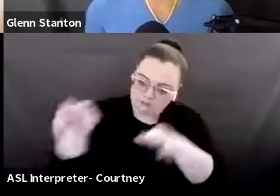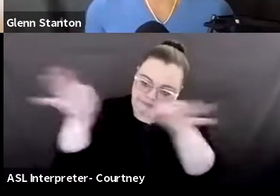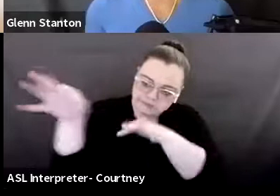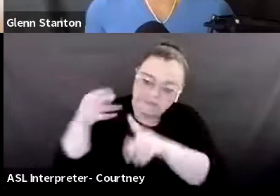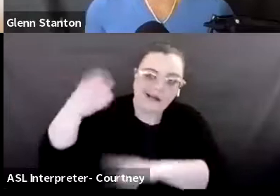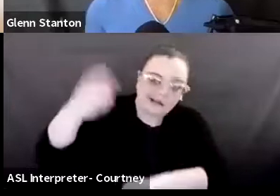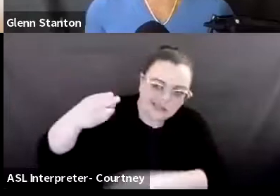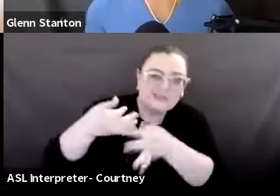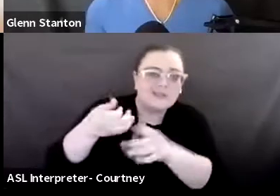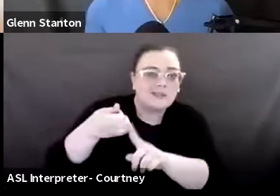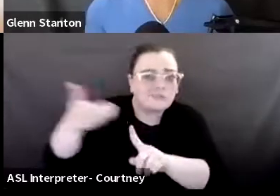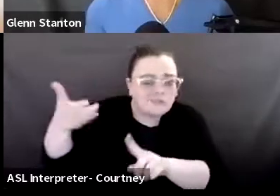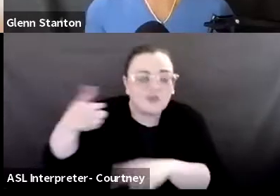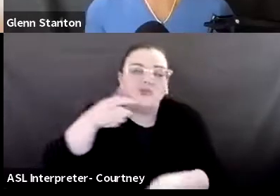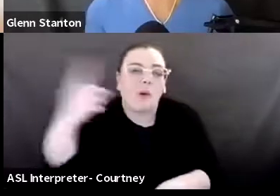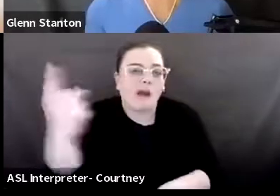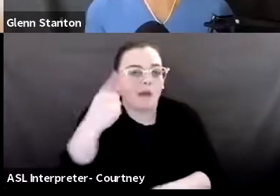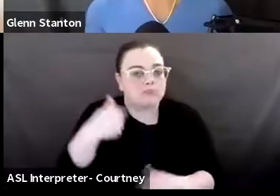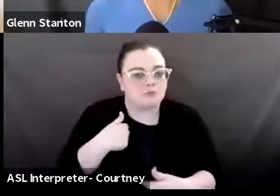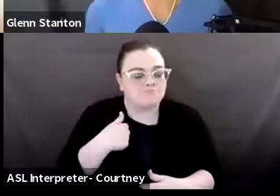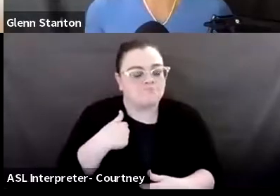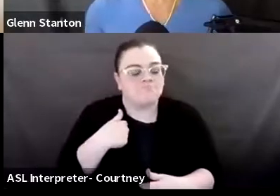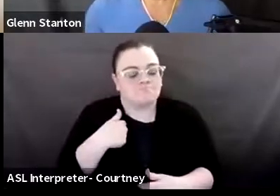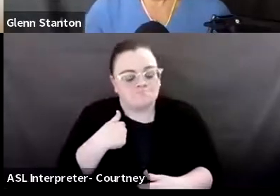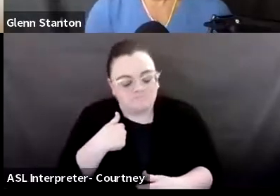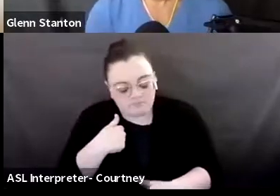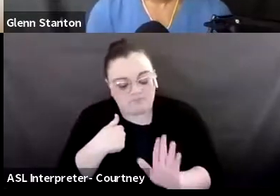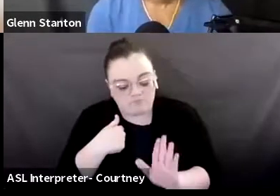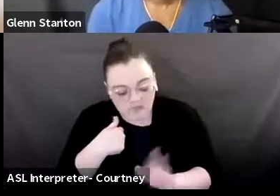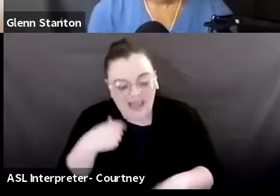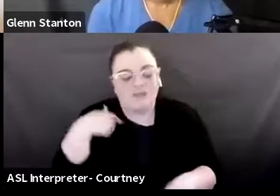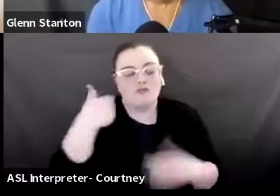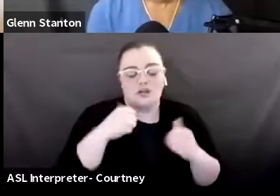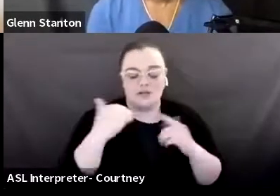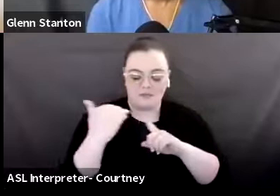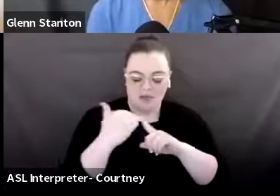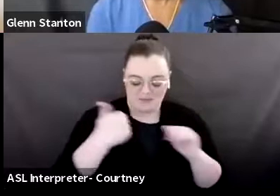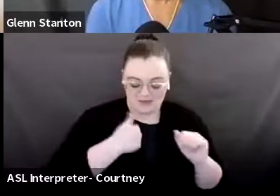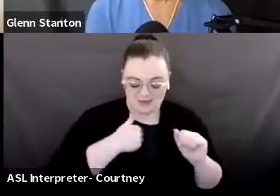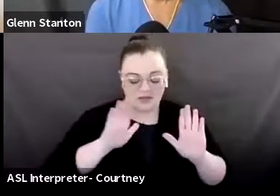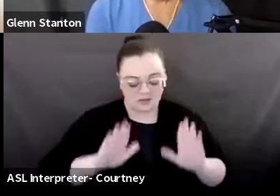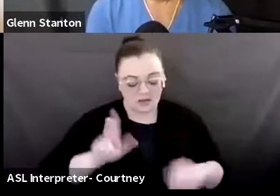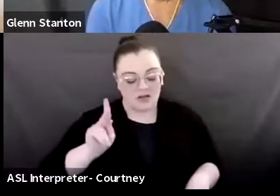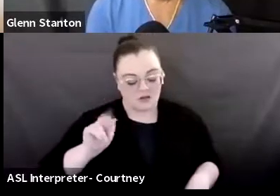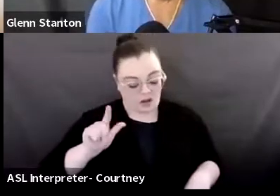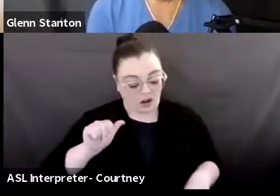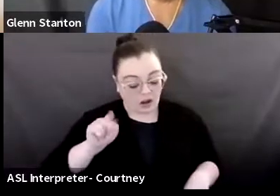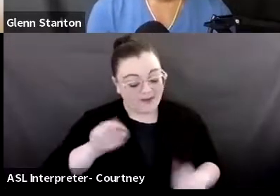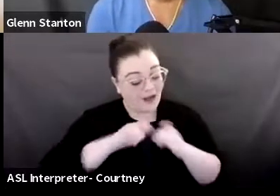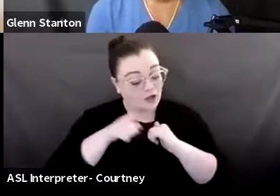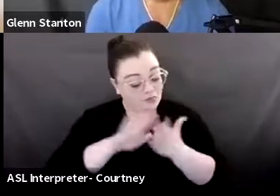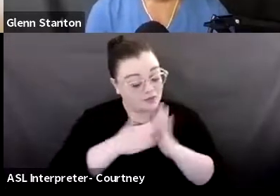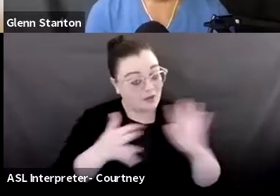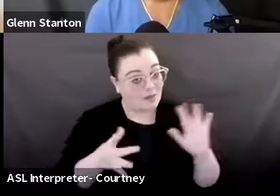And so don't come to me. And, the thing is that I always just try to tell myself, Kalani, how can you be the bridge? How can